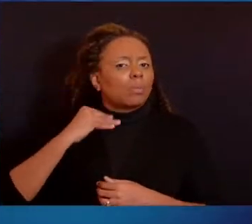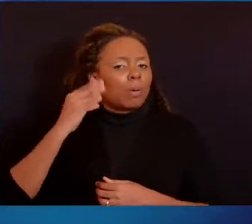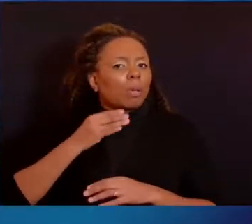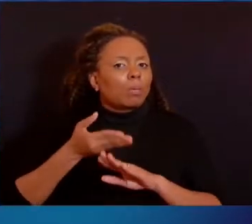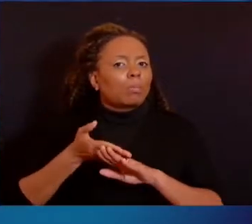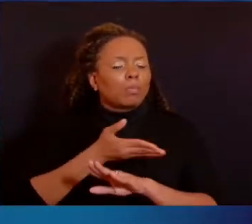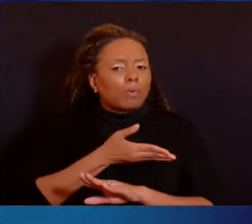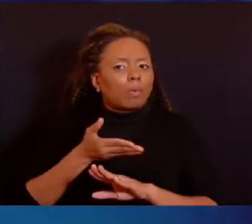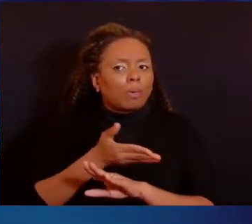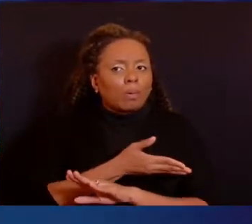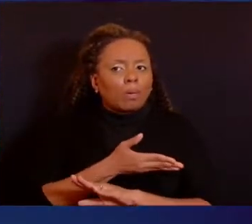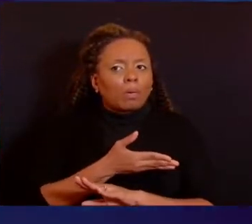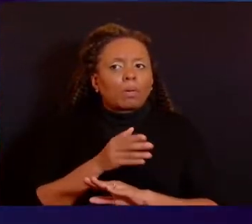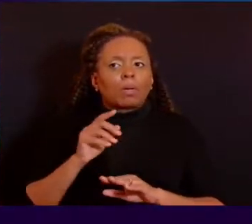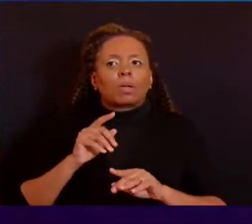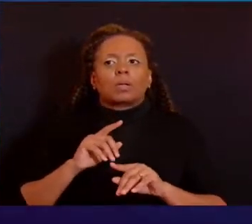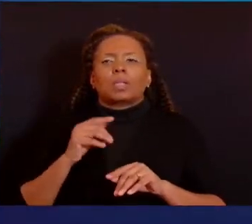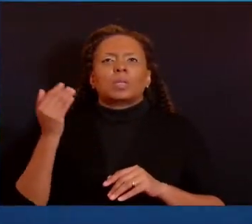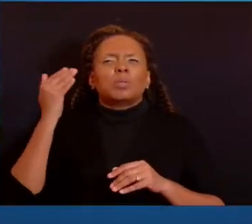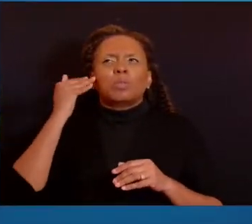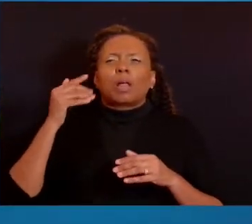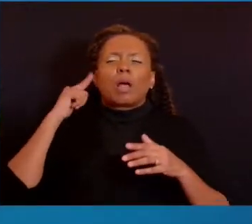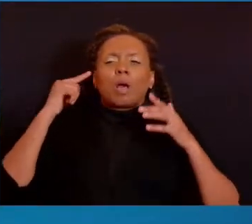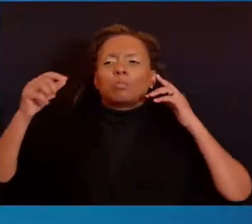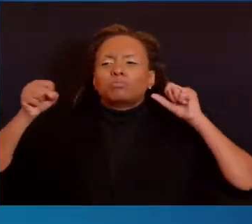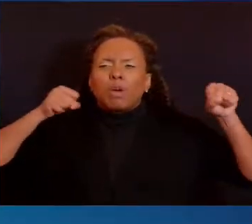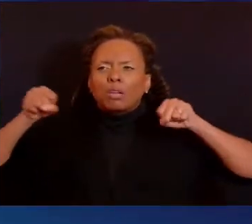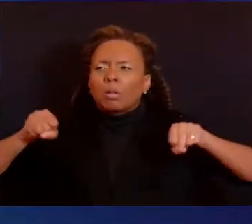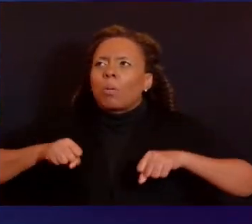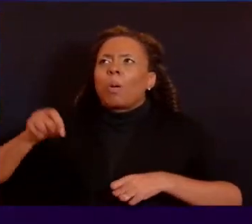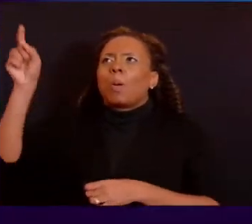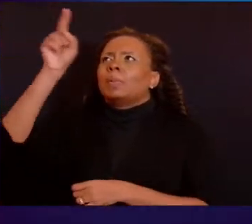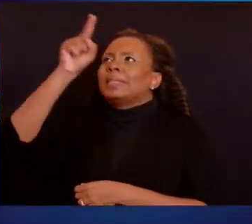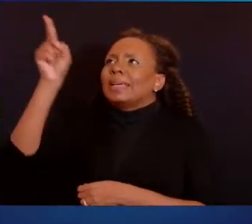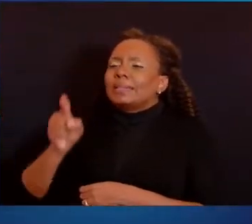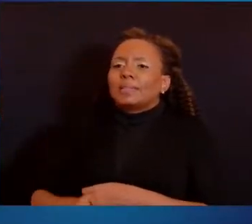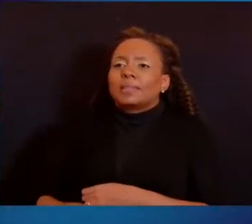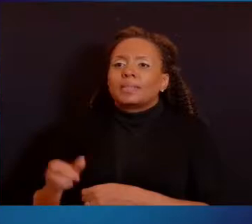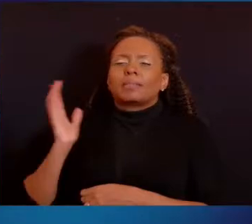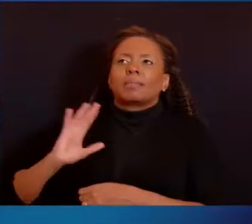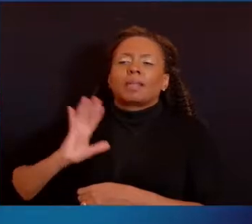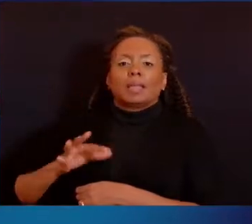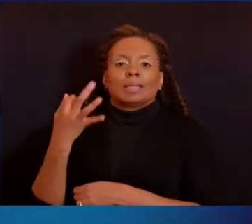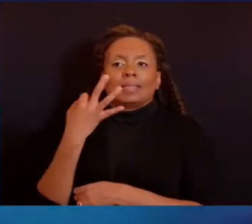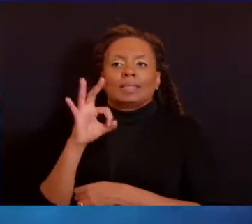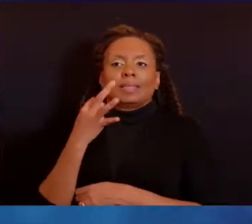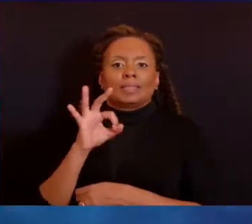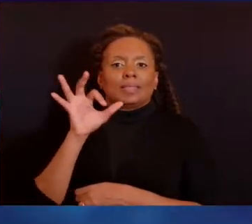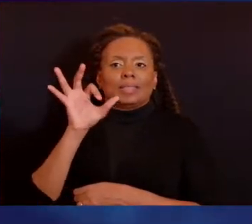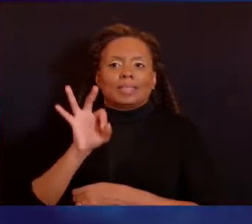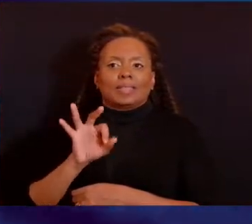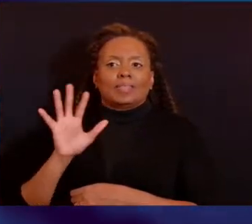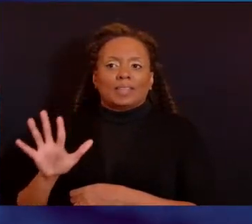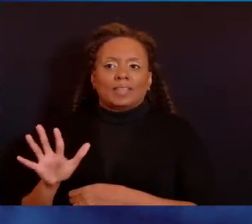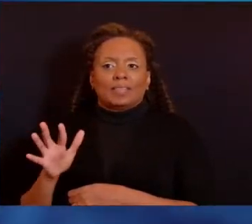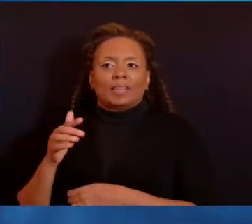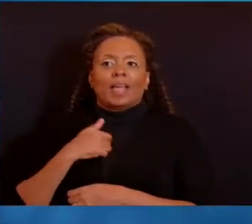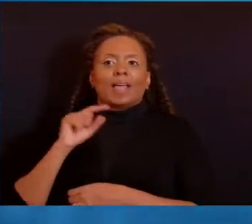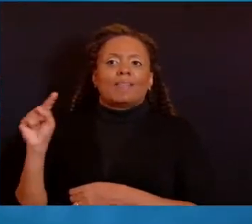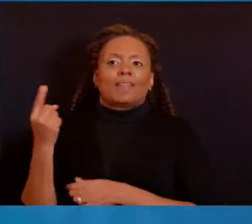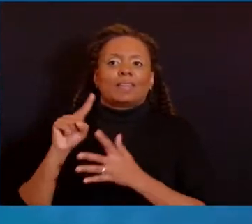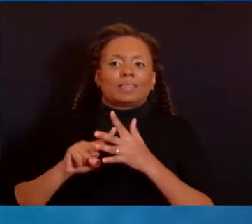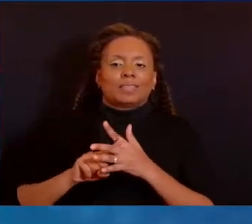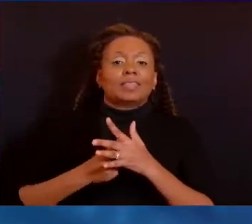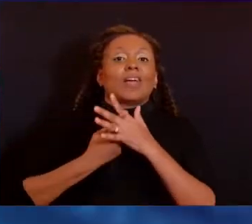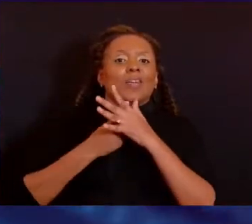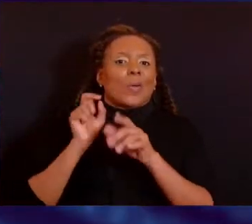intense convection thunderstorms, frequent lightning, way back in 1995. I remember that well because that's when I first started in my office,